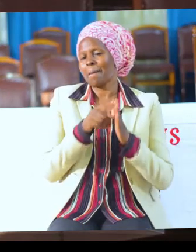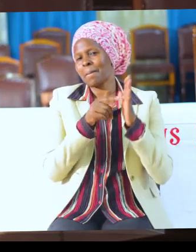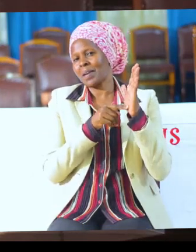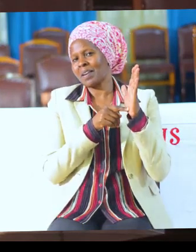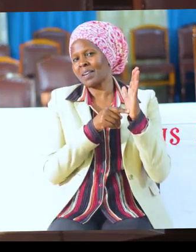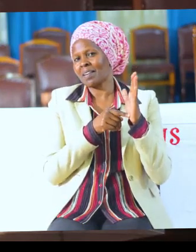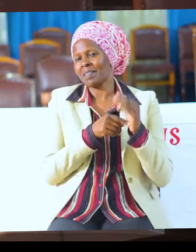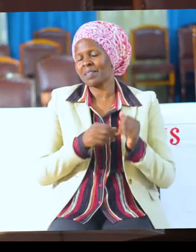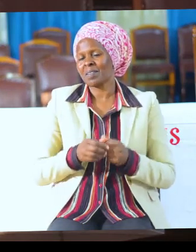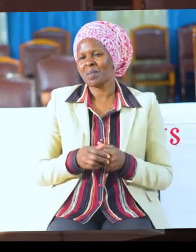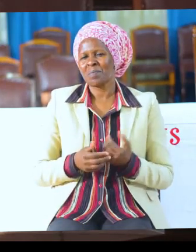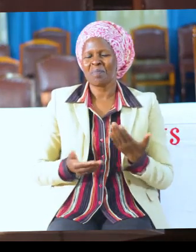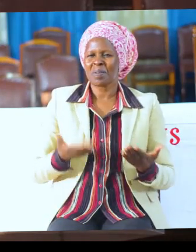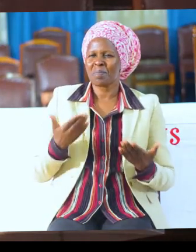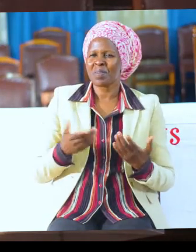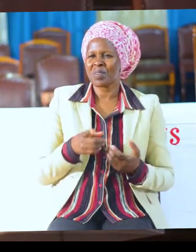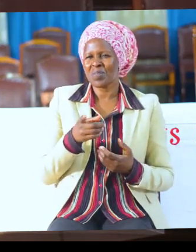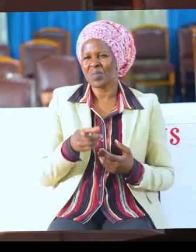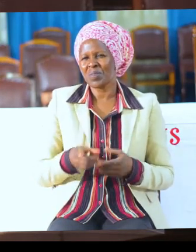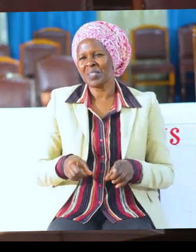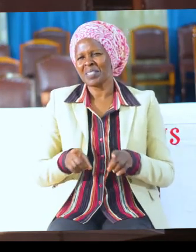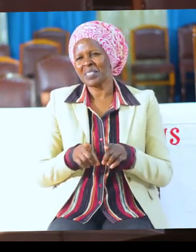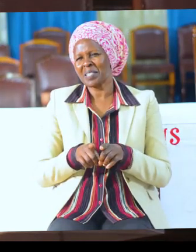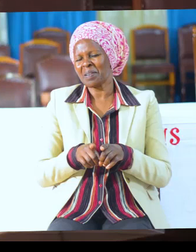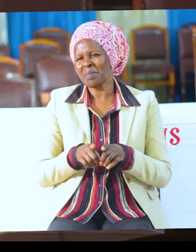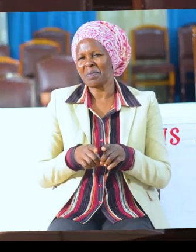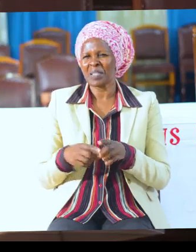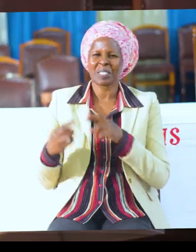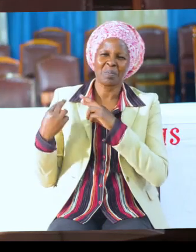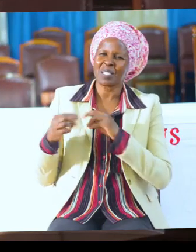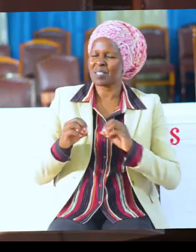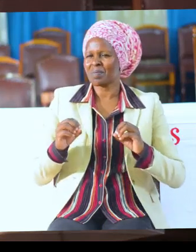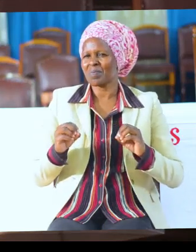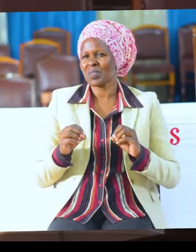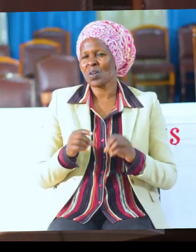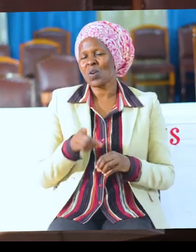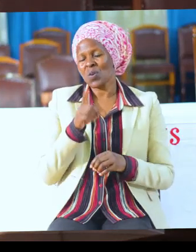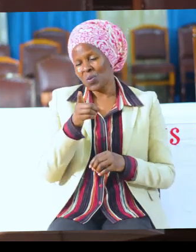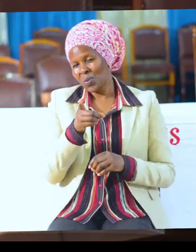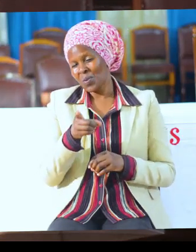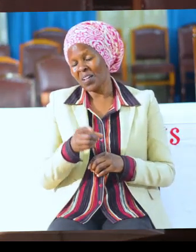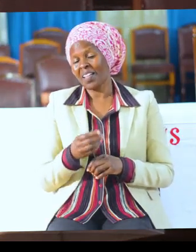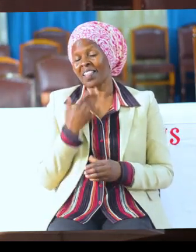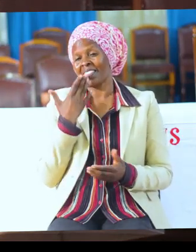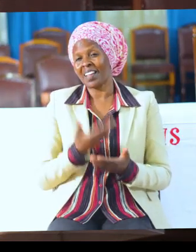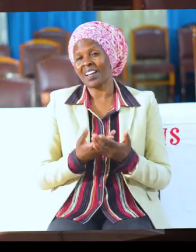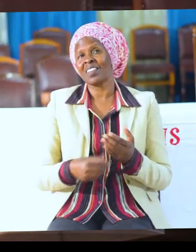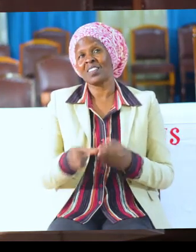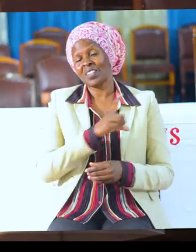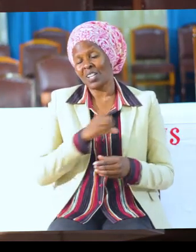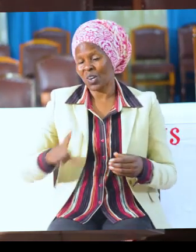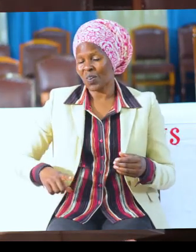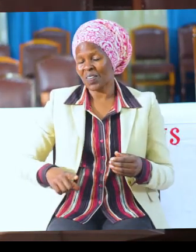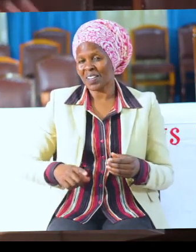money that is required. Maybe you have never experienced such kind of a situation, and you need to thank the Lord. Even when you